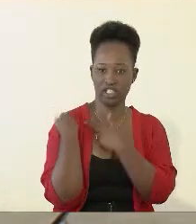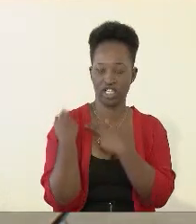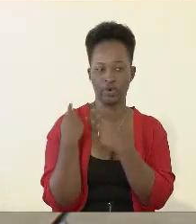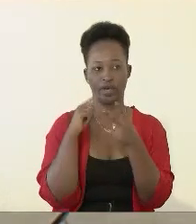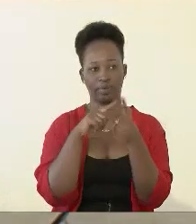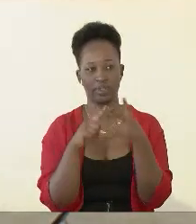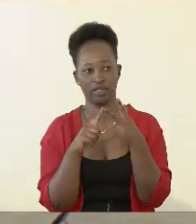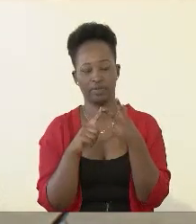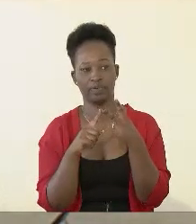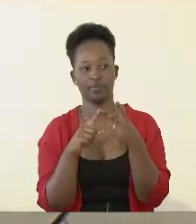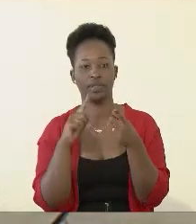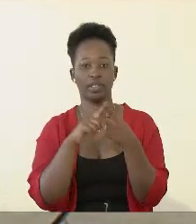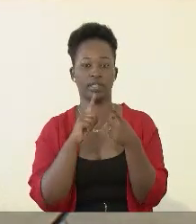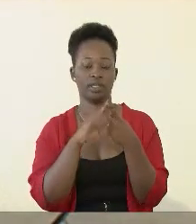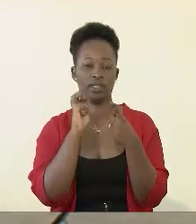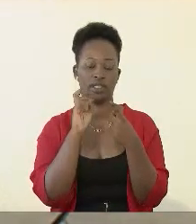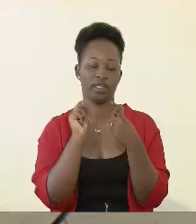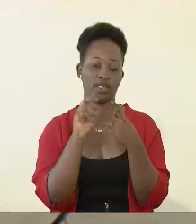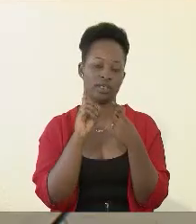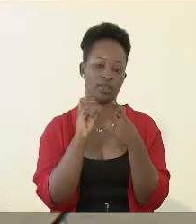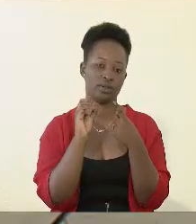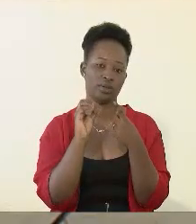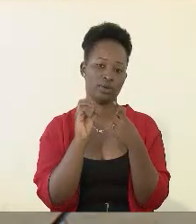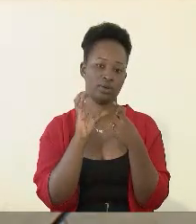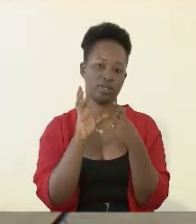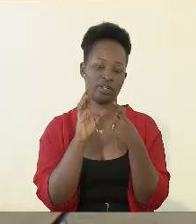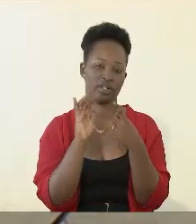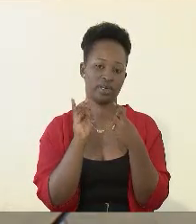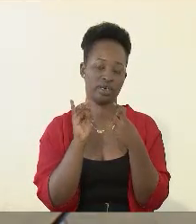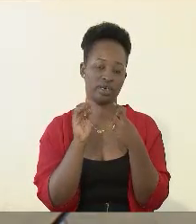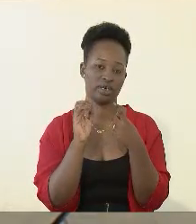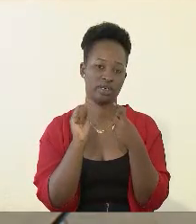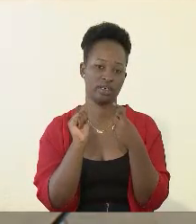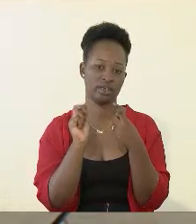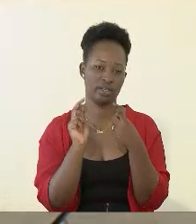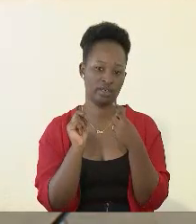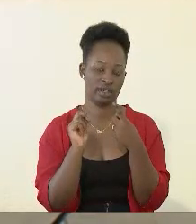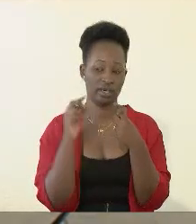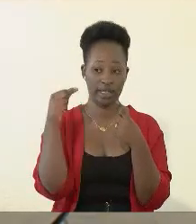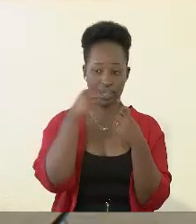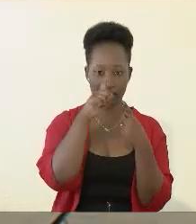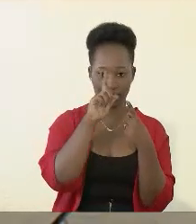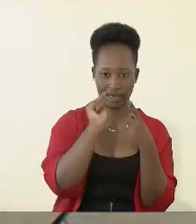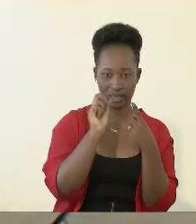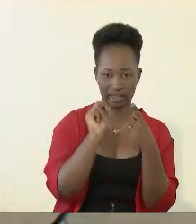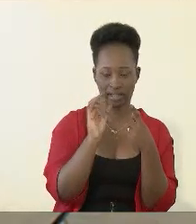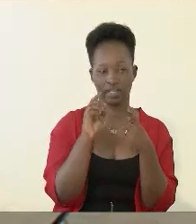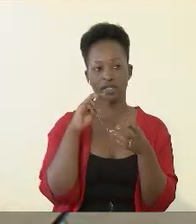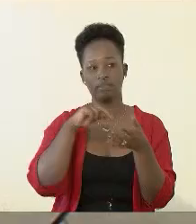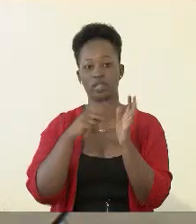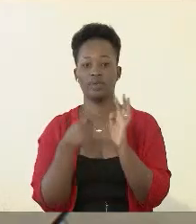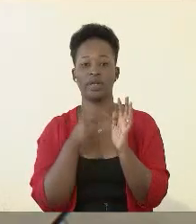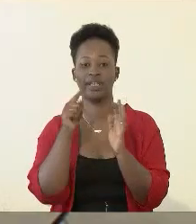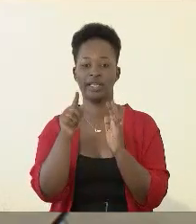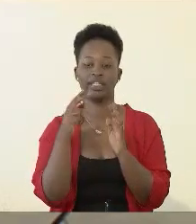serves as an endocrine gland. All right? If I talk about endocrine gland, it means it is a gland that